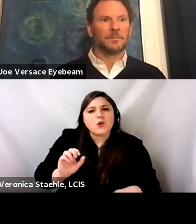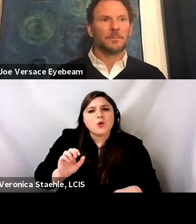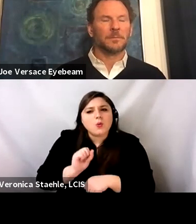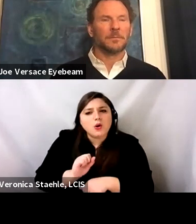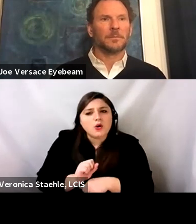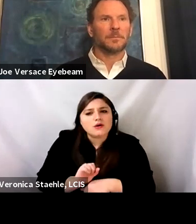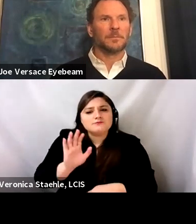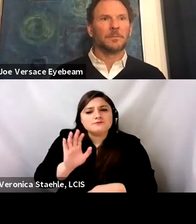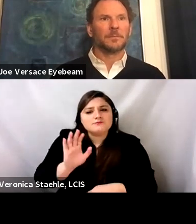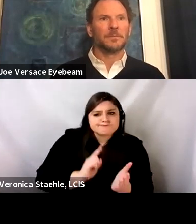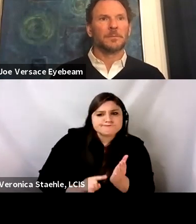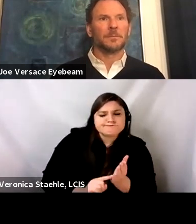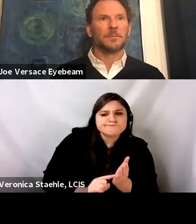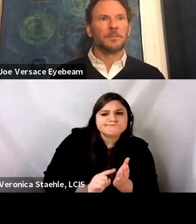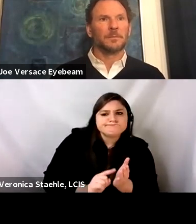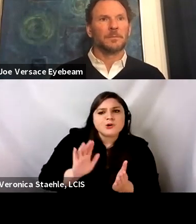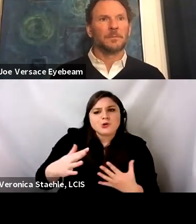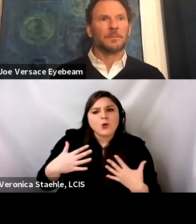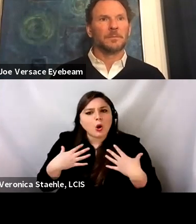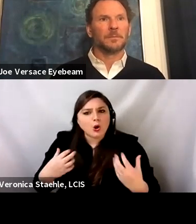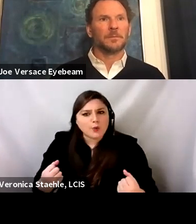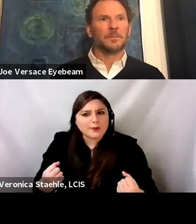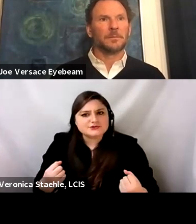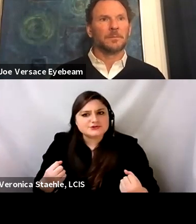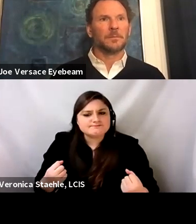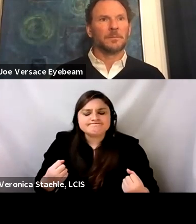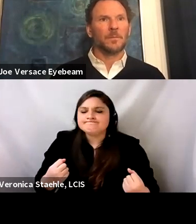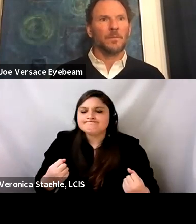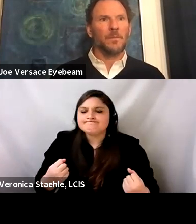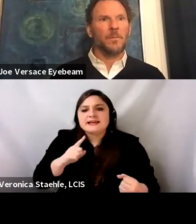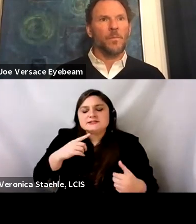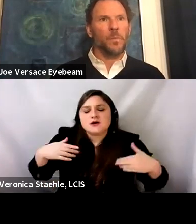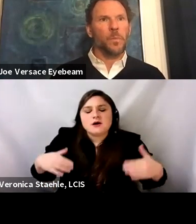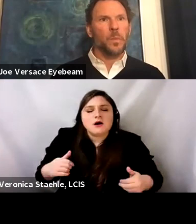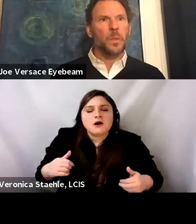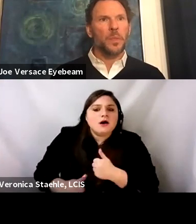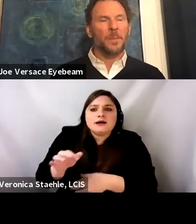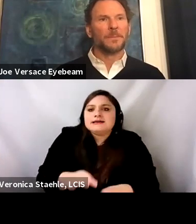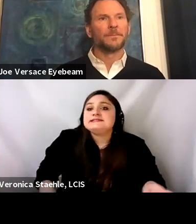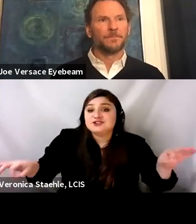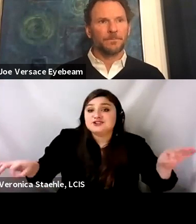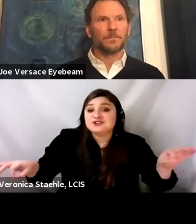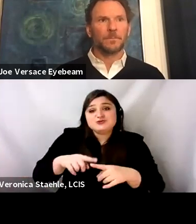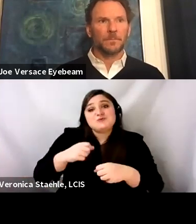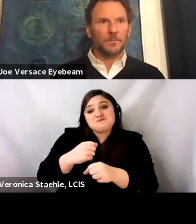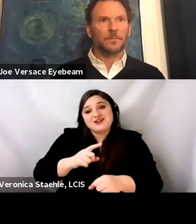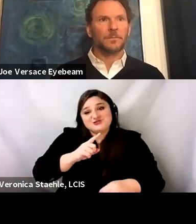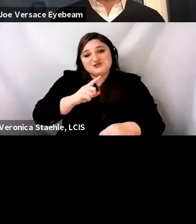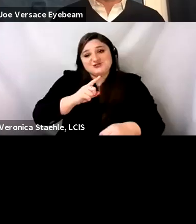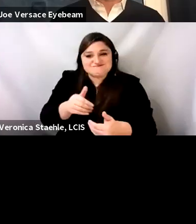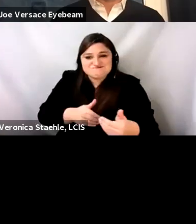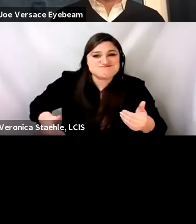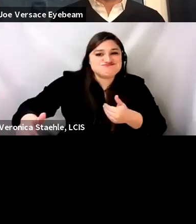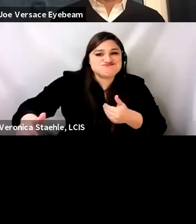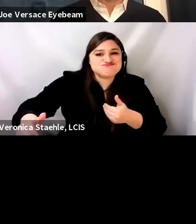courage in the face of incredible adversity is an essential part of pulling this sector through. And now I'll turn it back to Perry